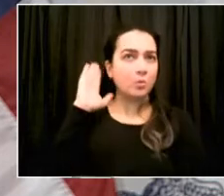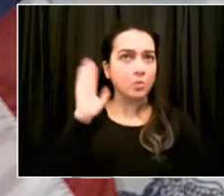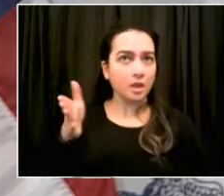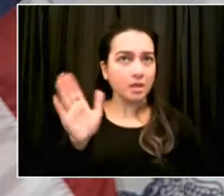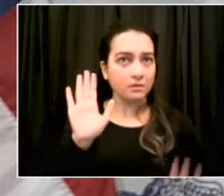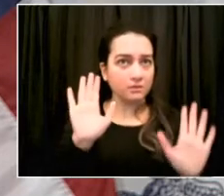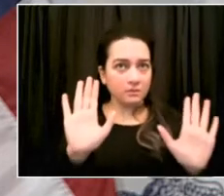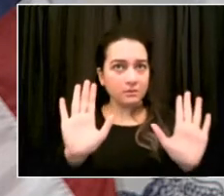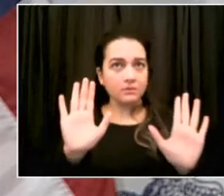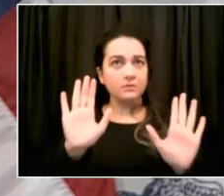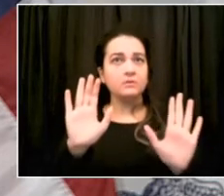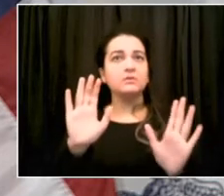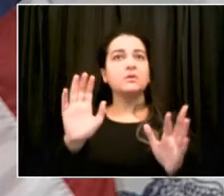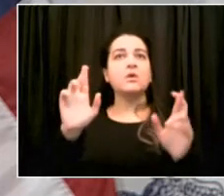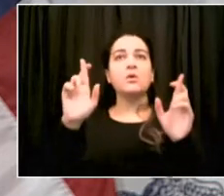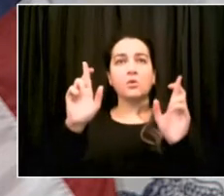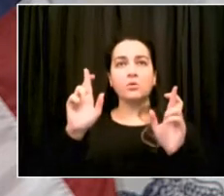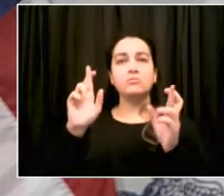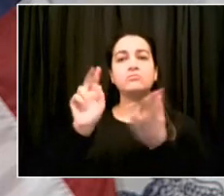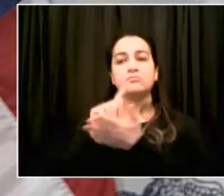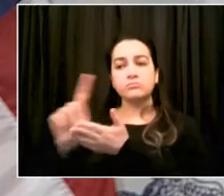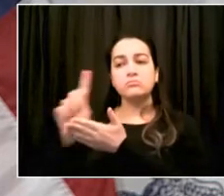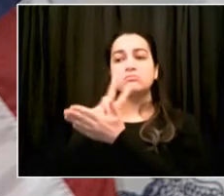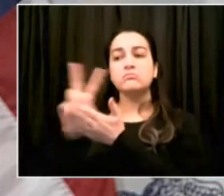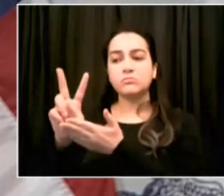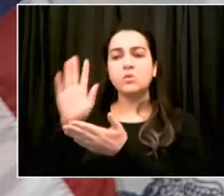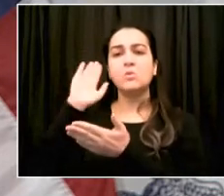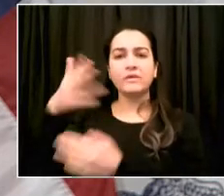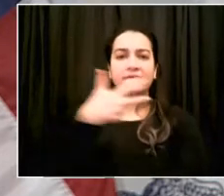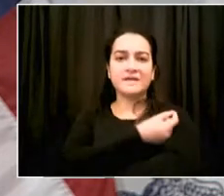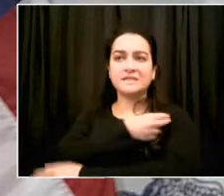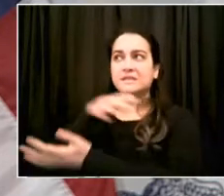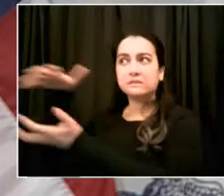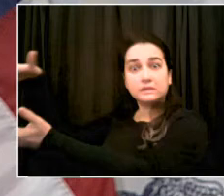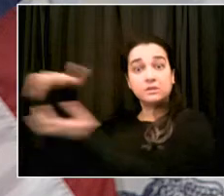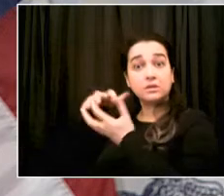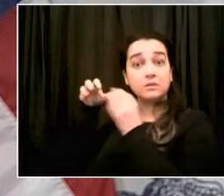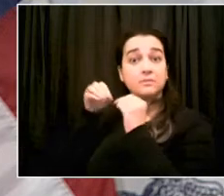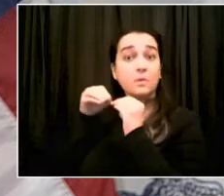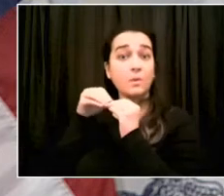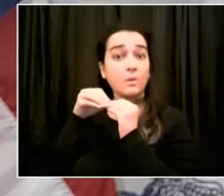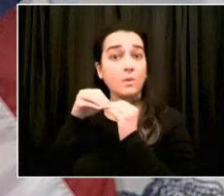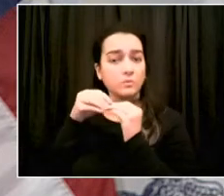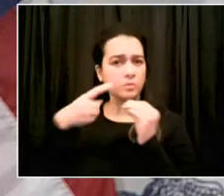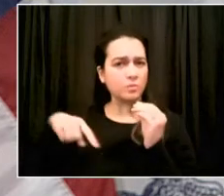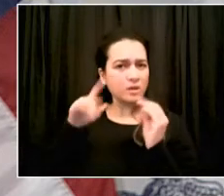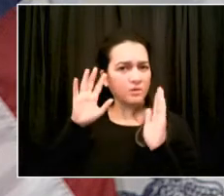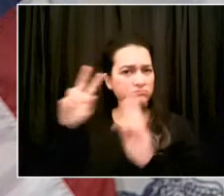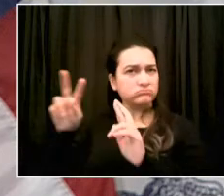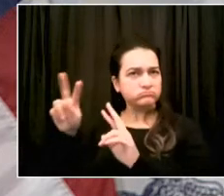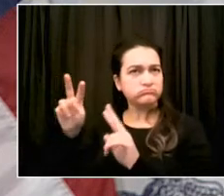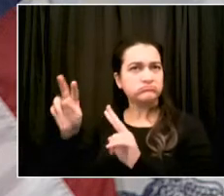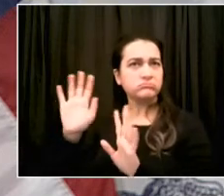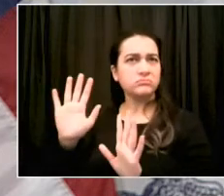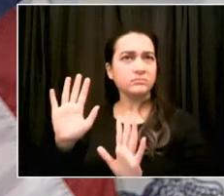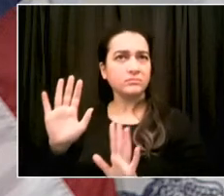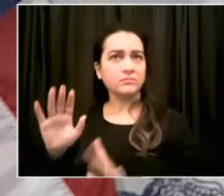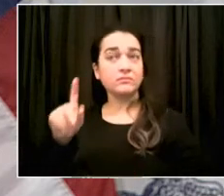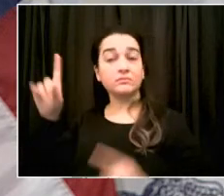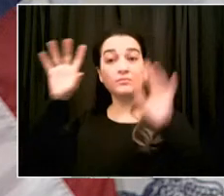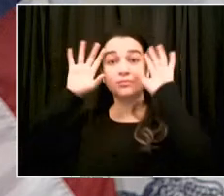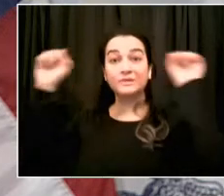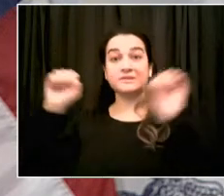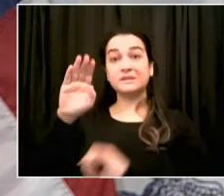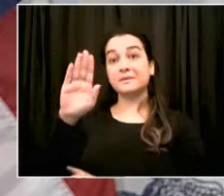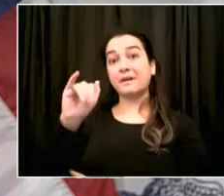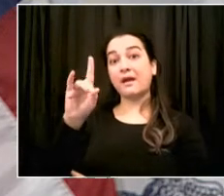that Johnson & Johnson is coming and may be here even this month, certainly next month, we're going to keep expanding.